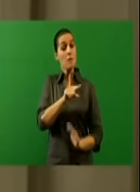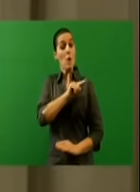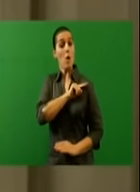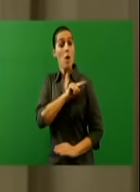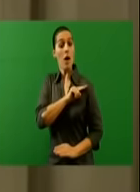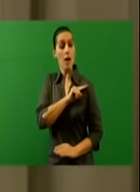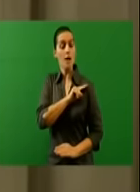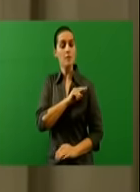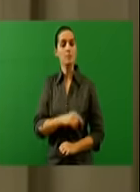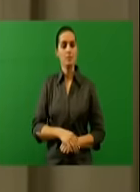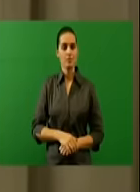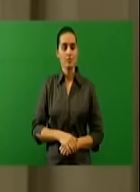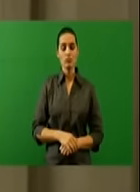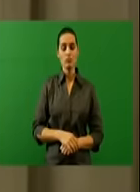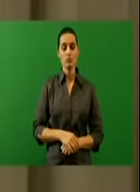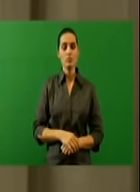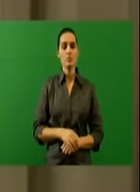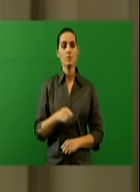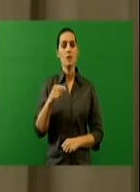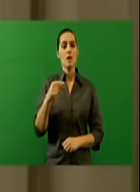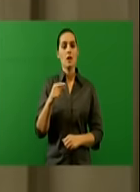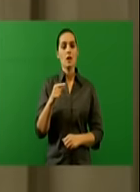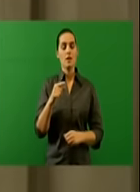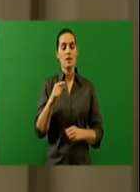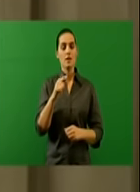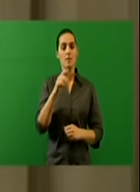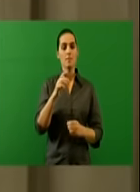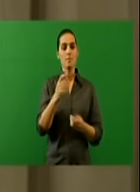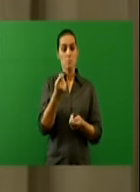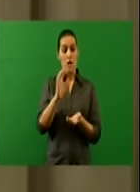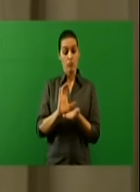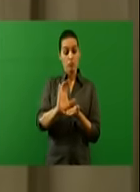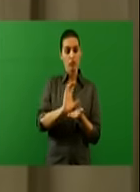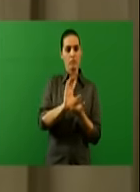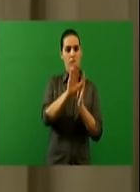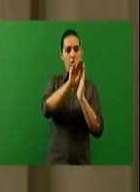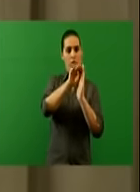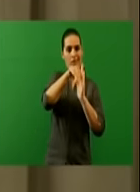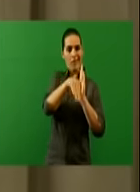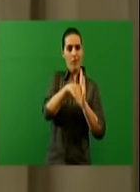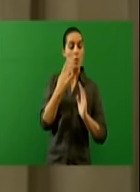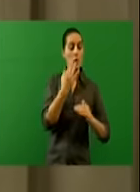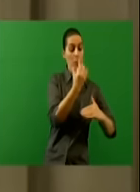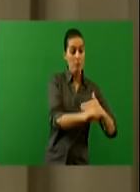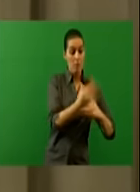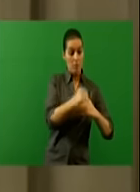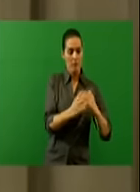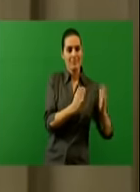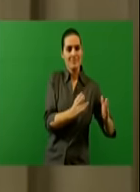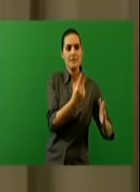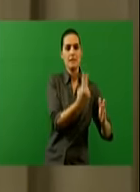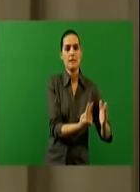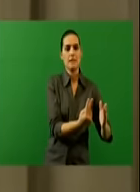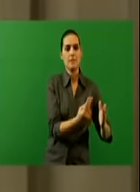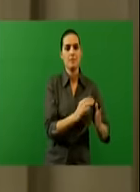sharp contraction in growth in gross fixed capital formation for the second consecutive quarter by both the private